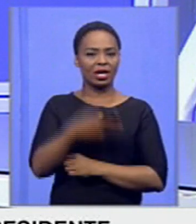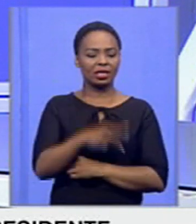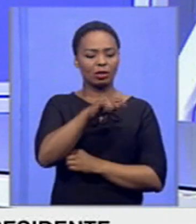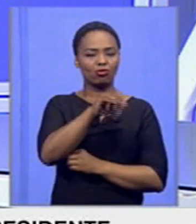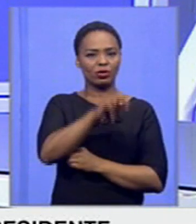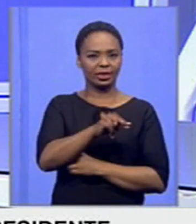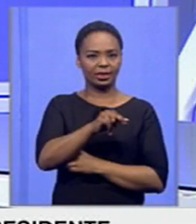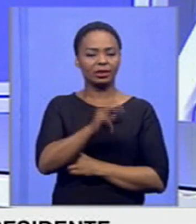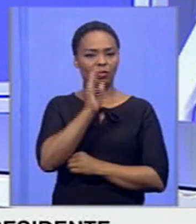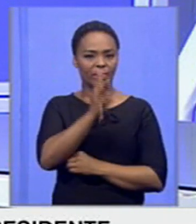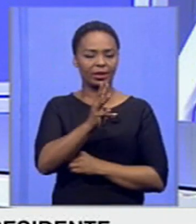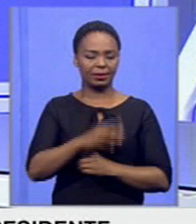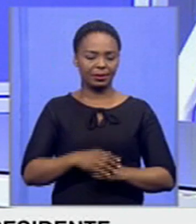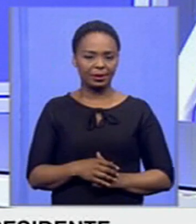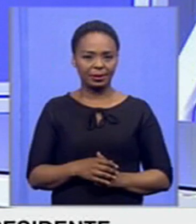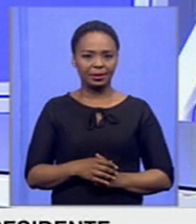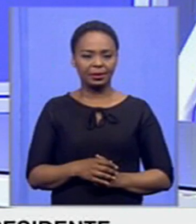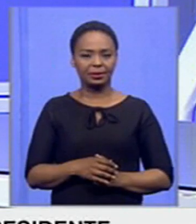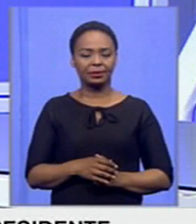Petersburg.